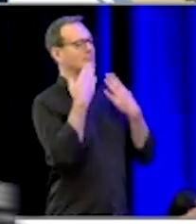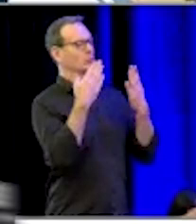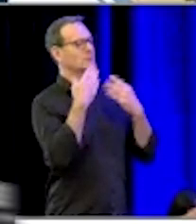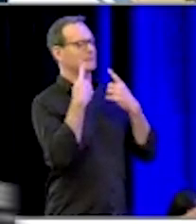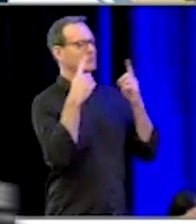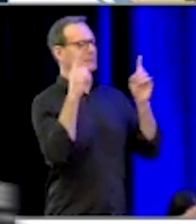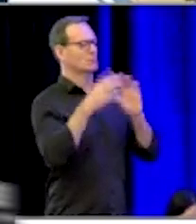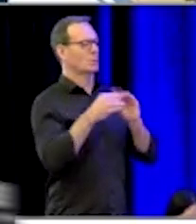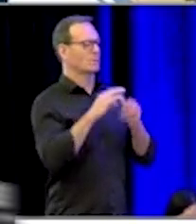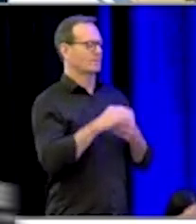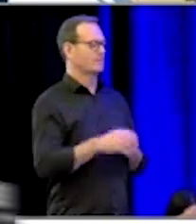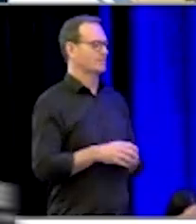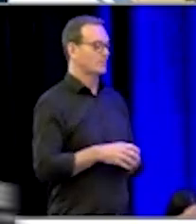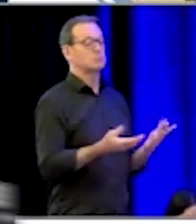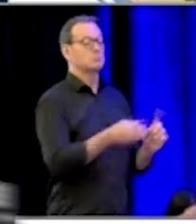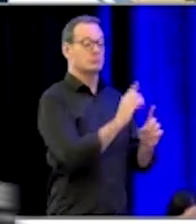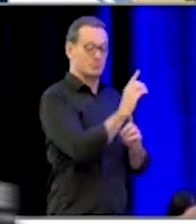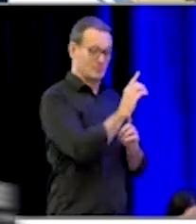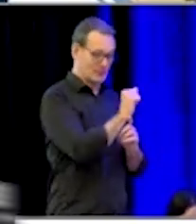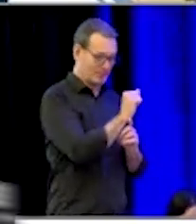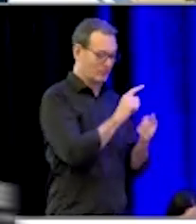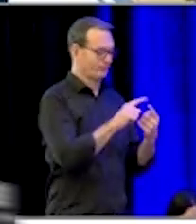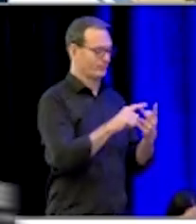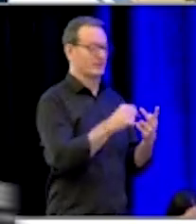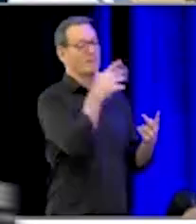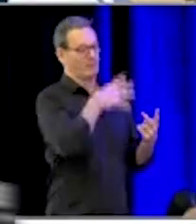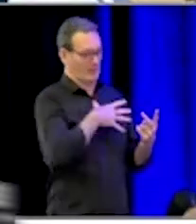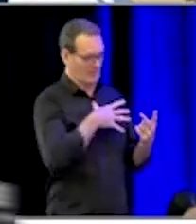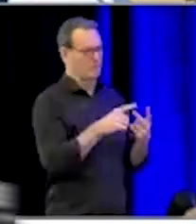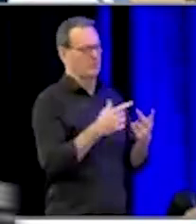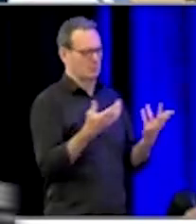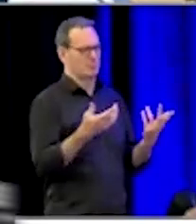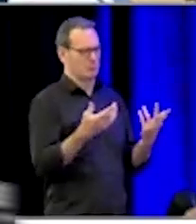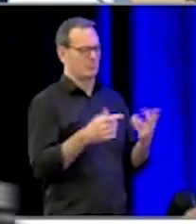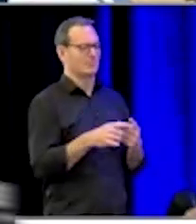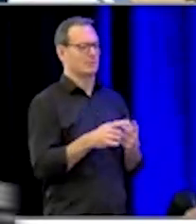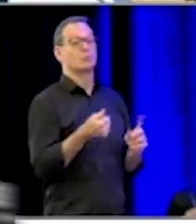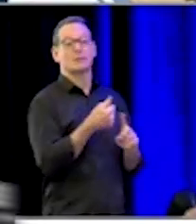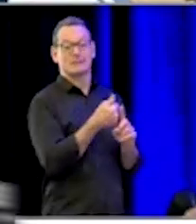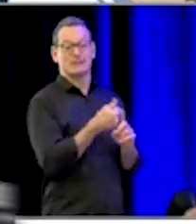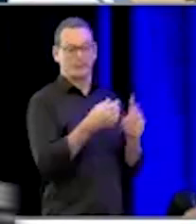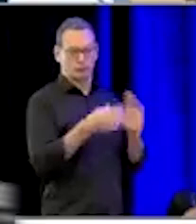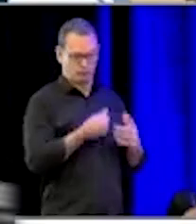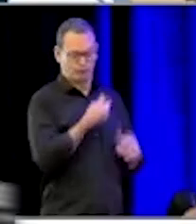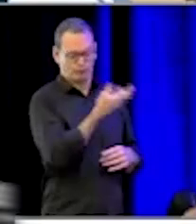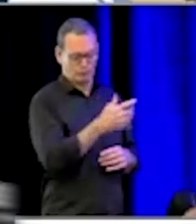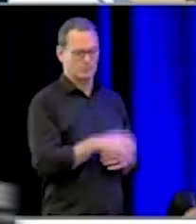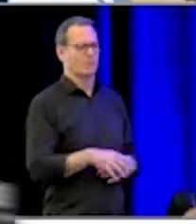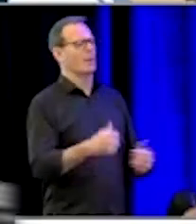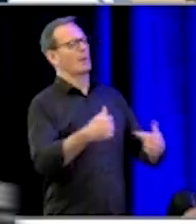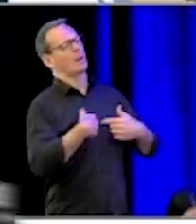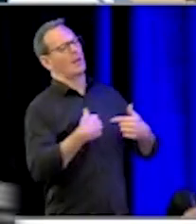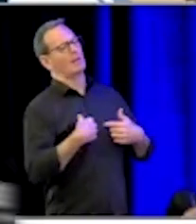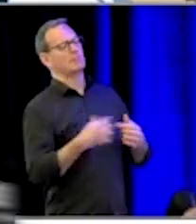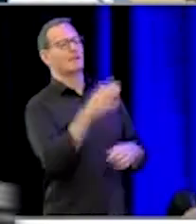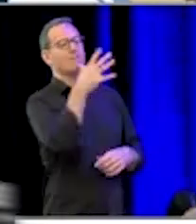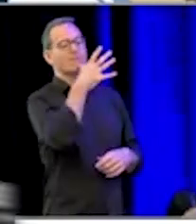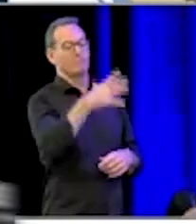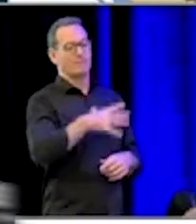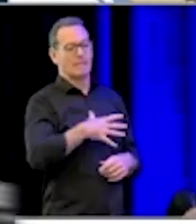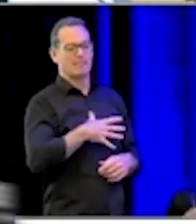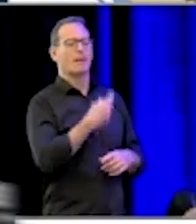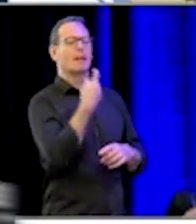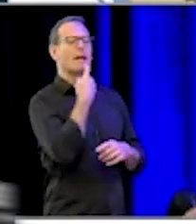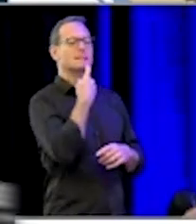a disability and being a female, she speaks of herself. So being a female glazing apprentice has been a